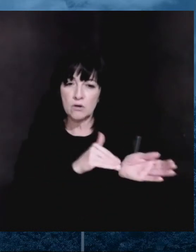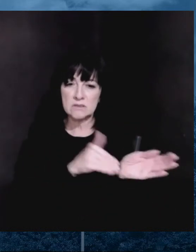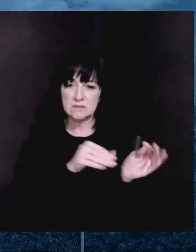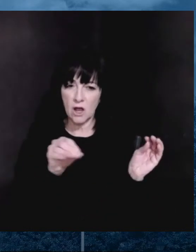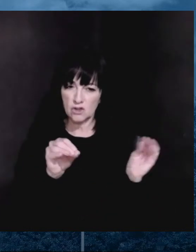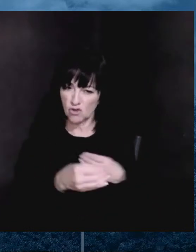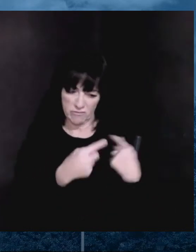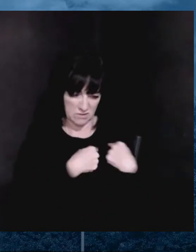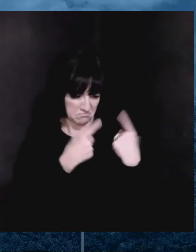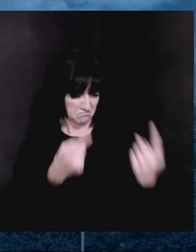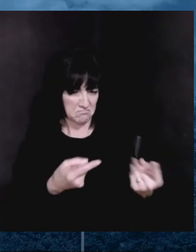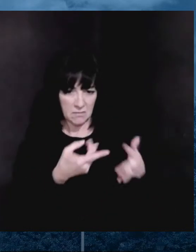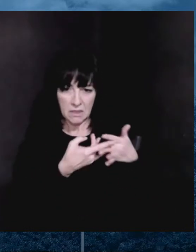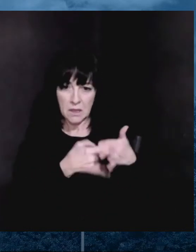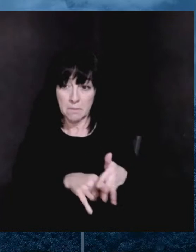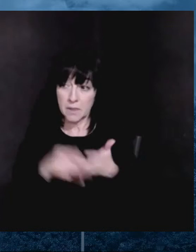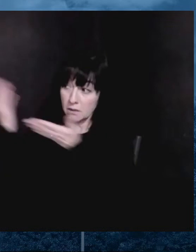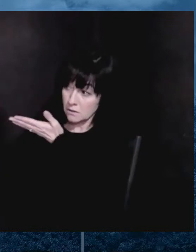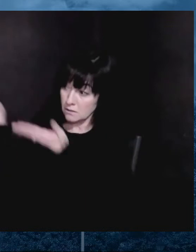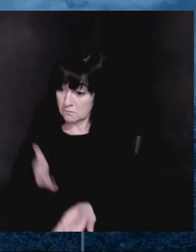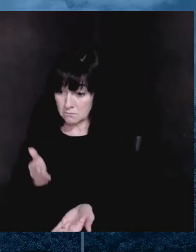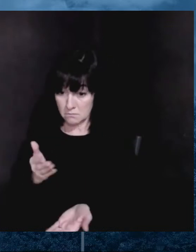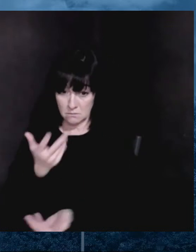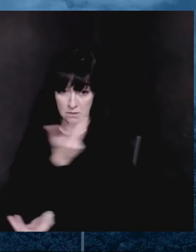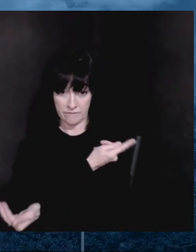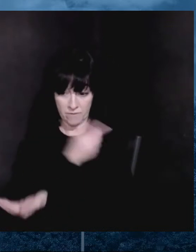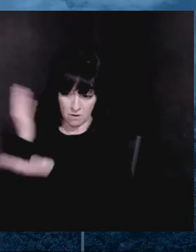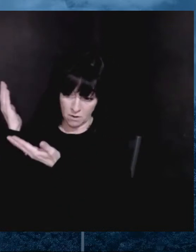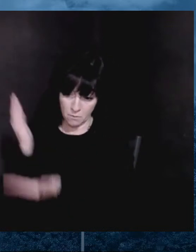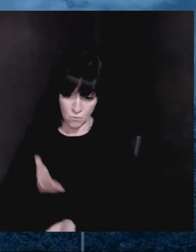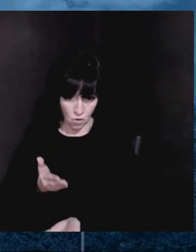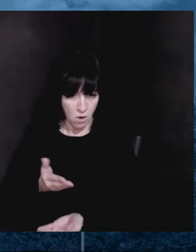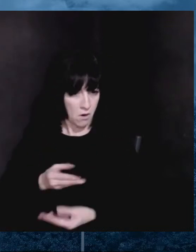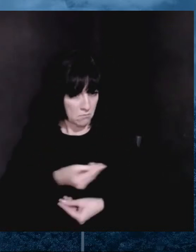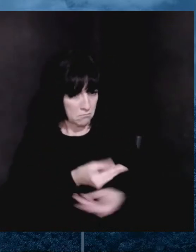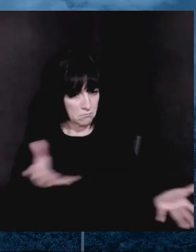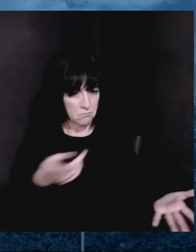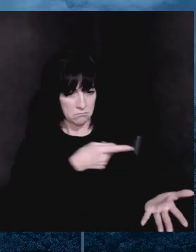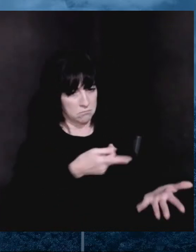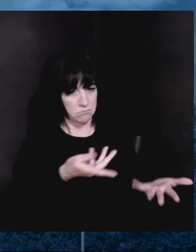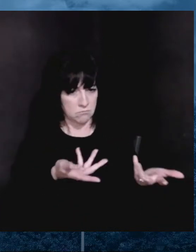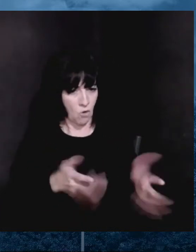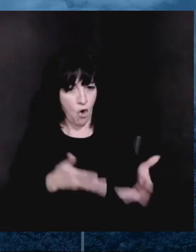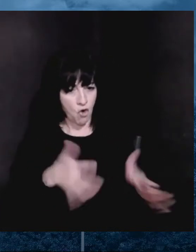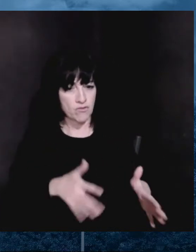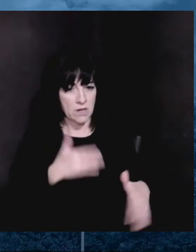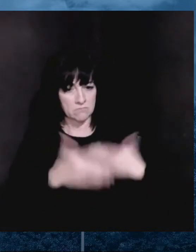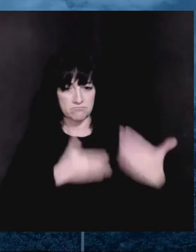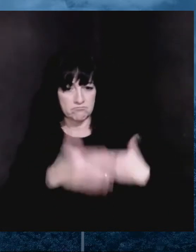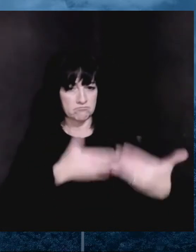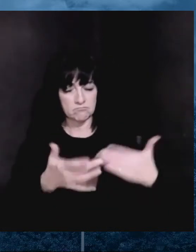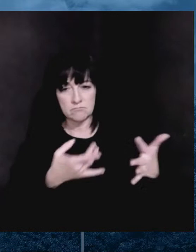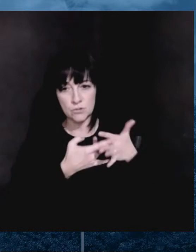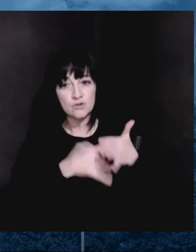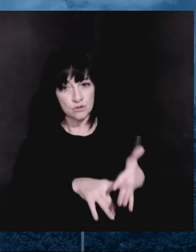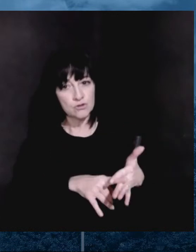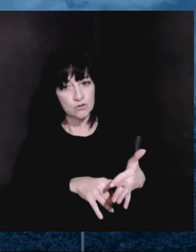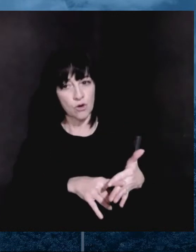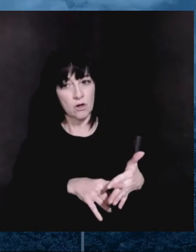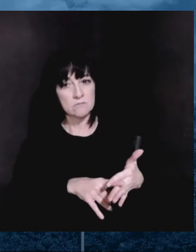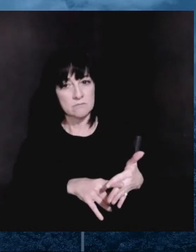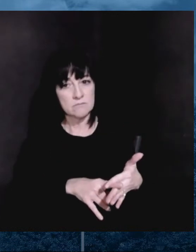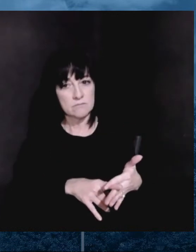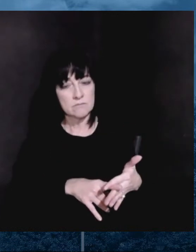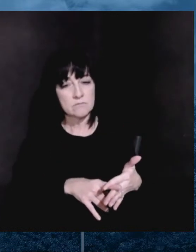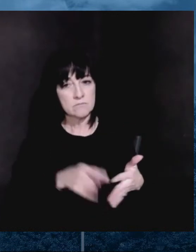of the vaccination campaign. But they're all looking at opportunities to make